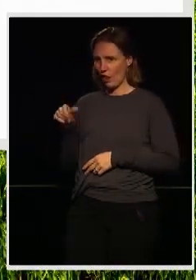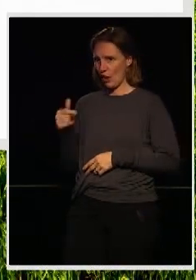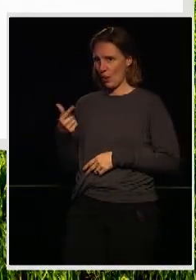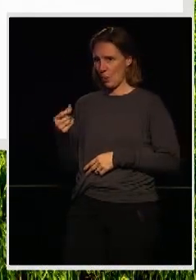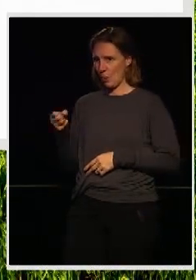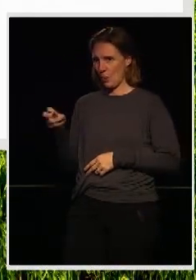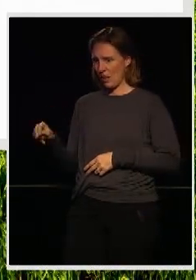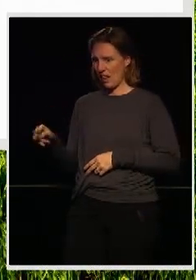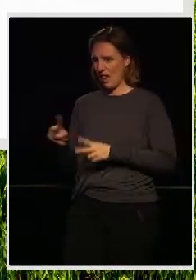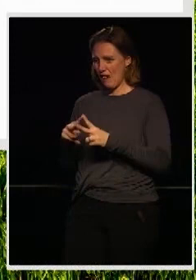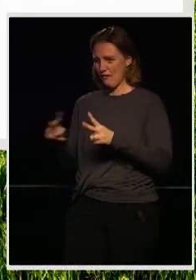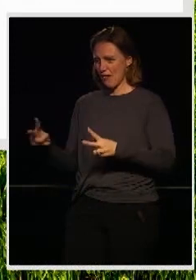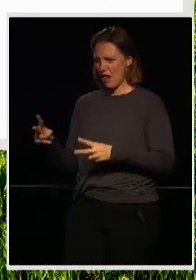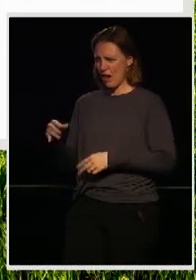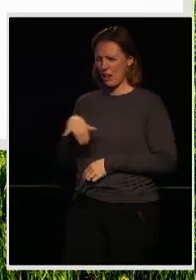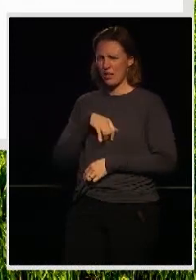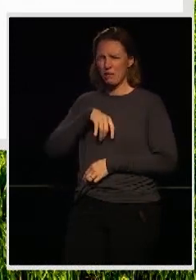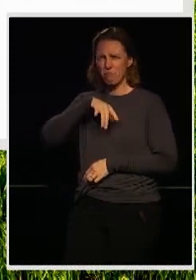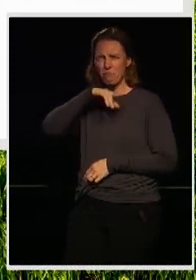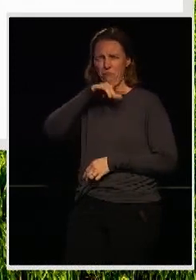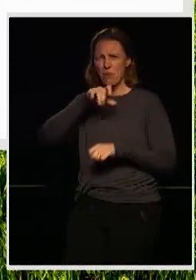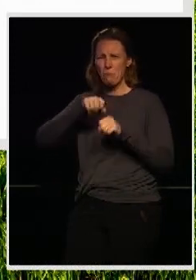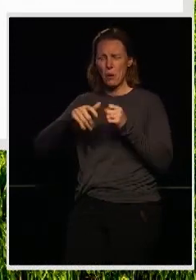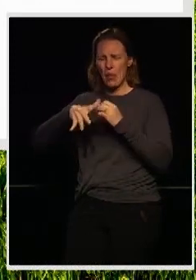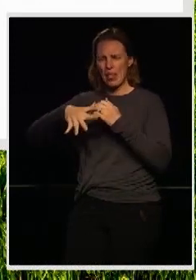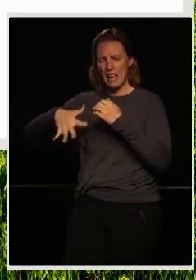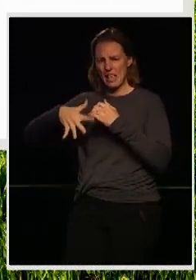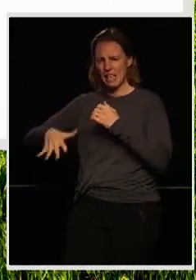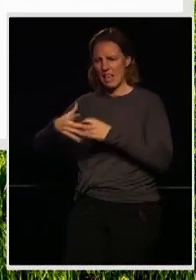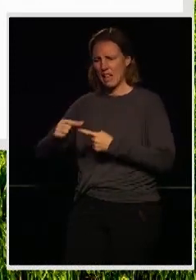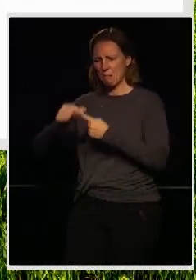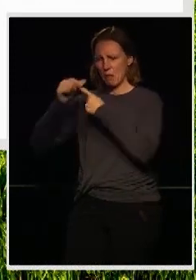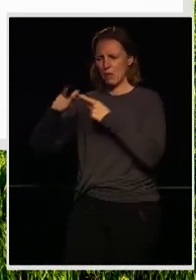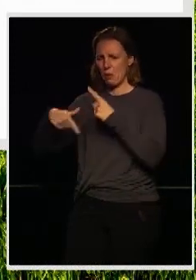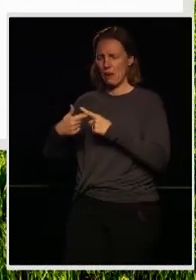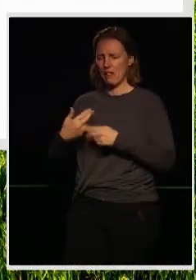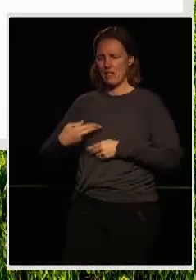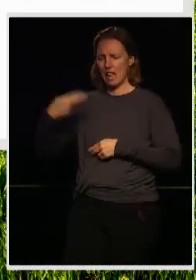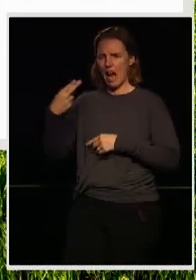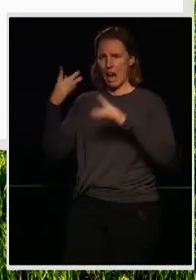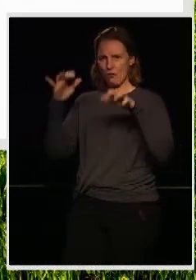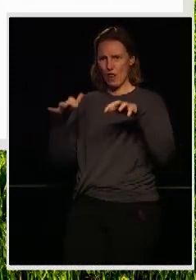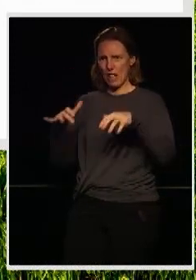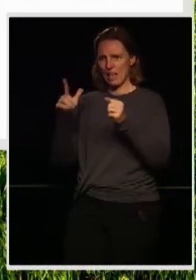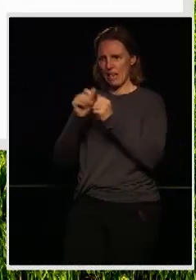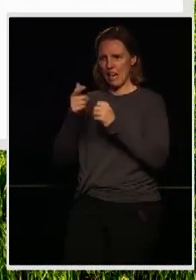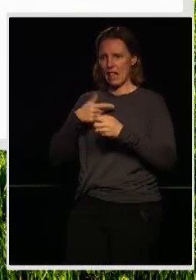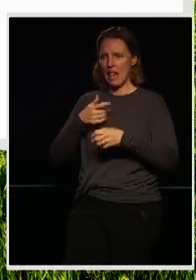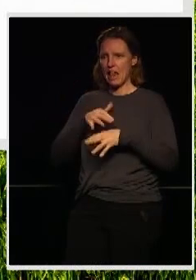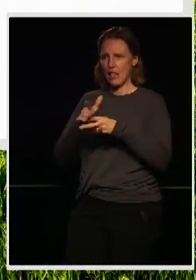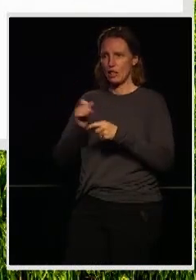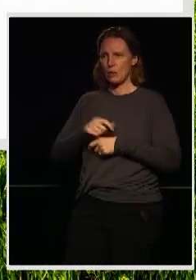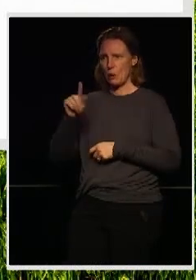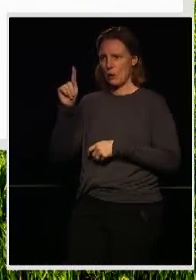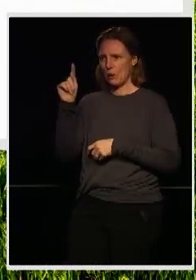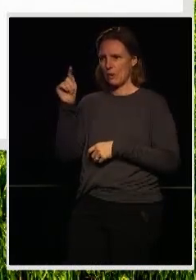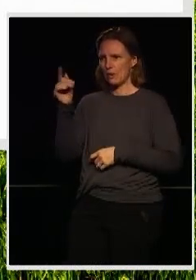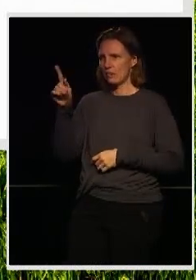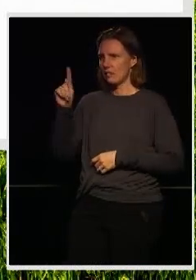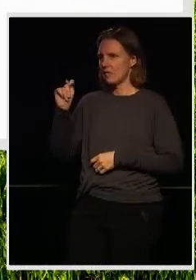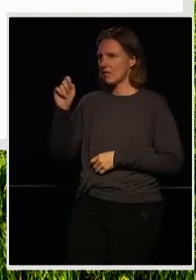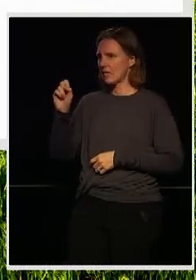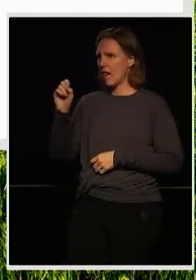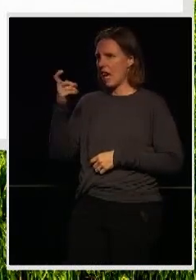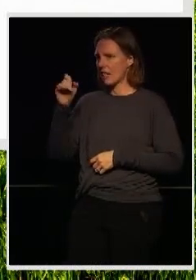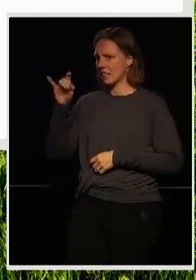These lagoons are very flawed. They're very leaky, and especially when there's high rainfalls, it could lead to toxic discharge dumping,